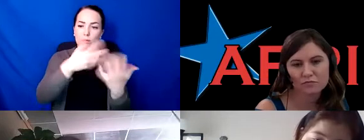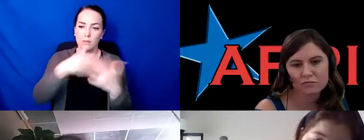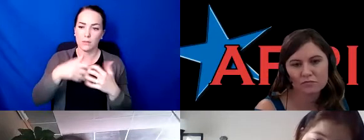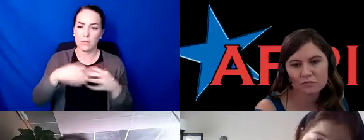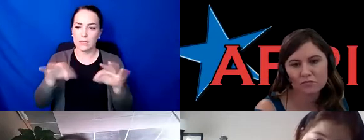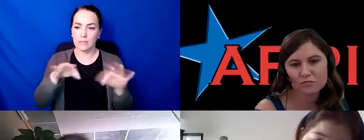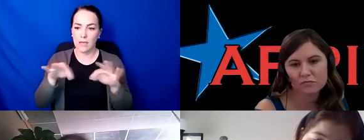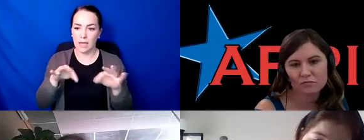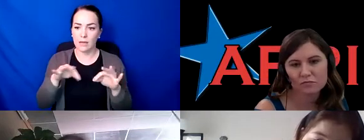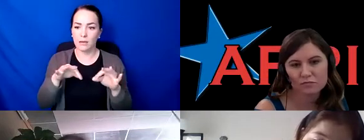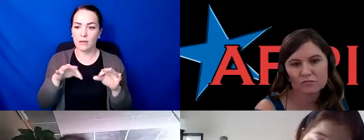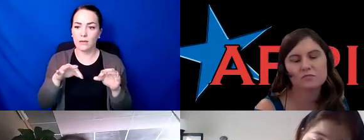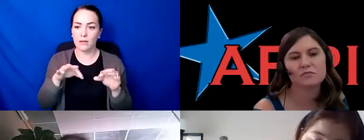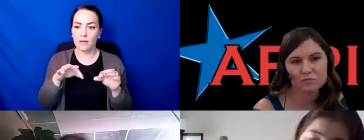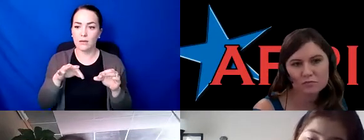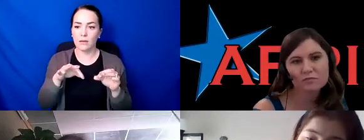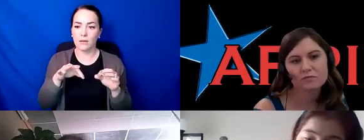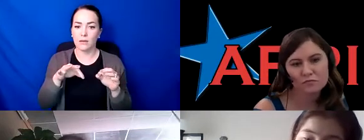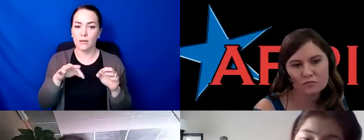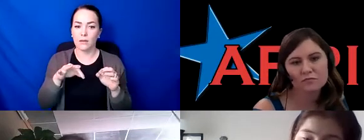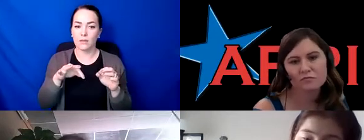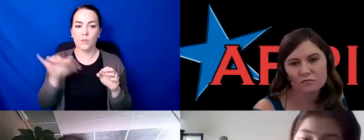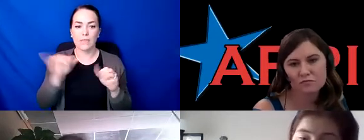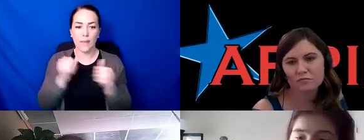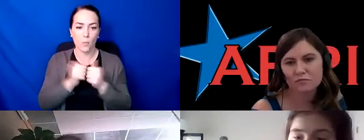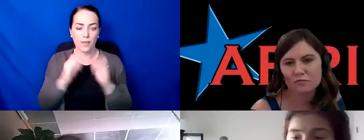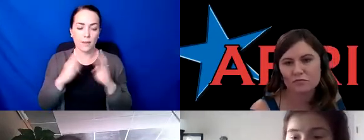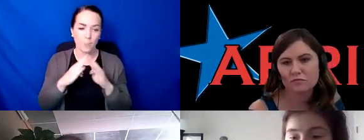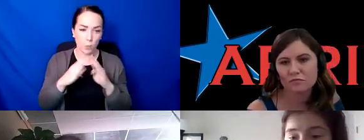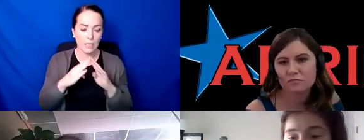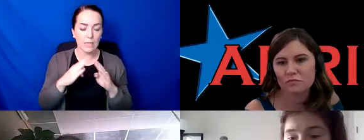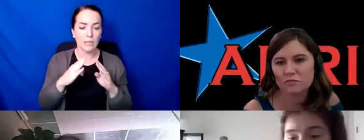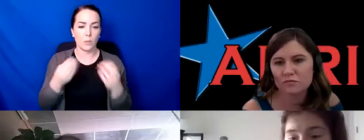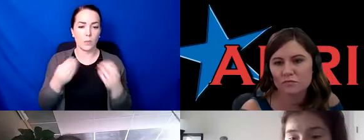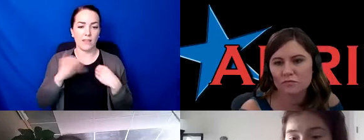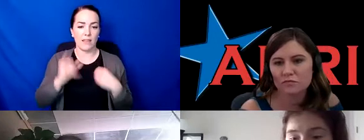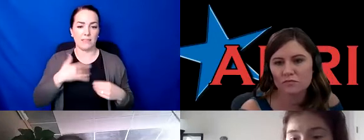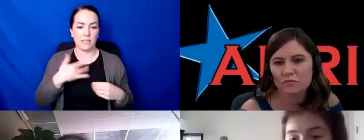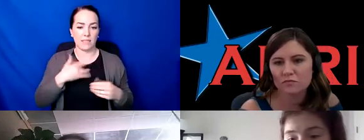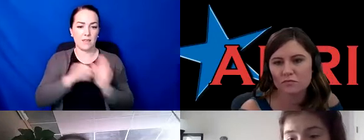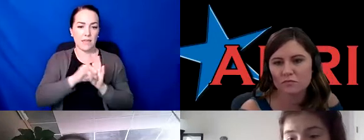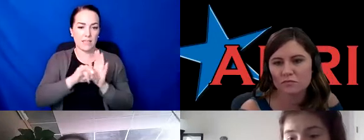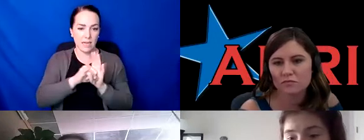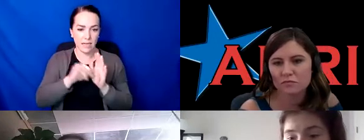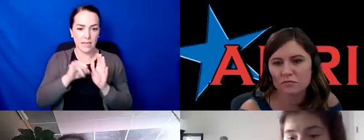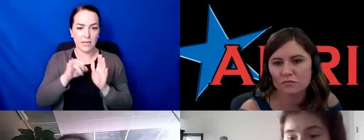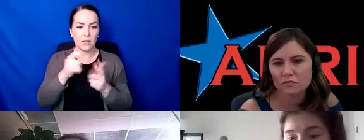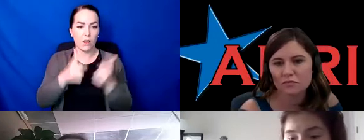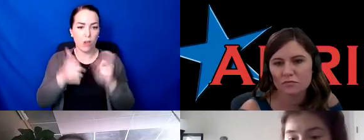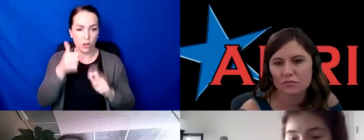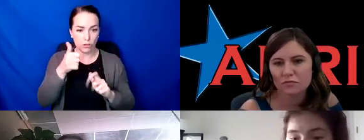a history and there's a community. So creating this sense of identity that's larger than